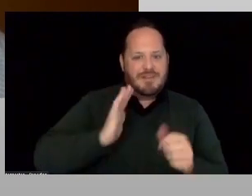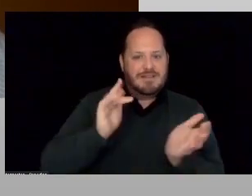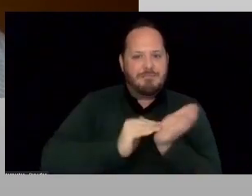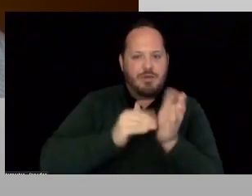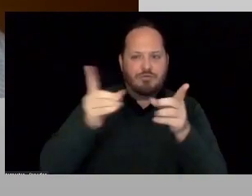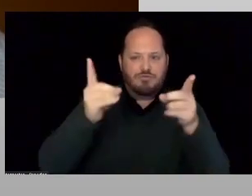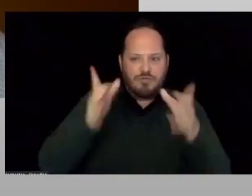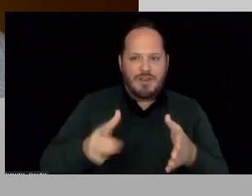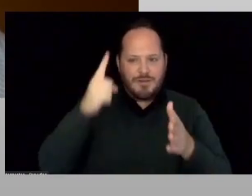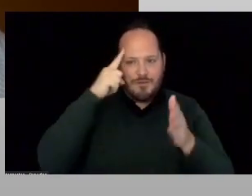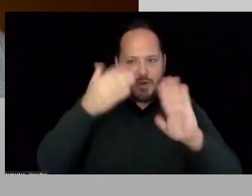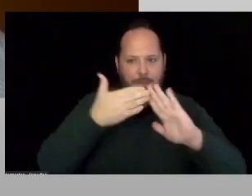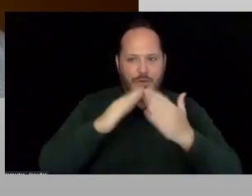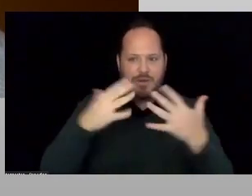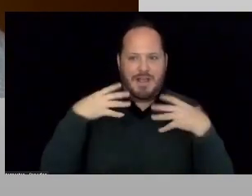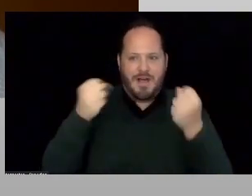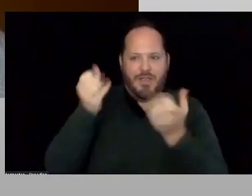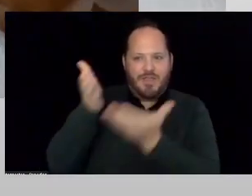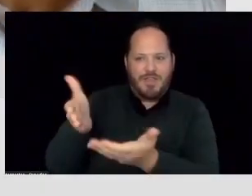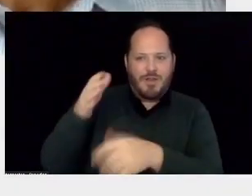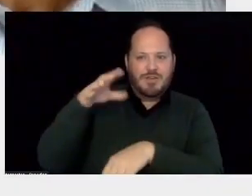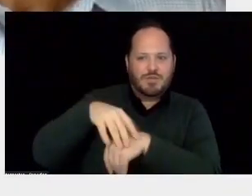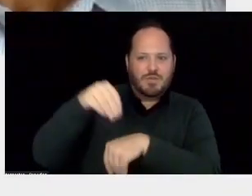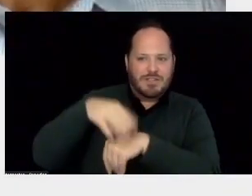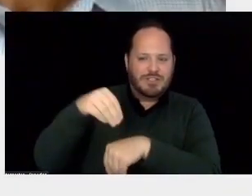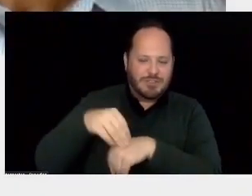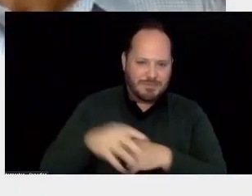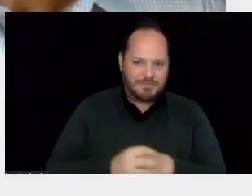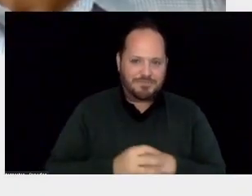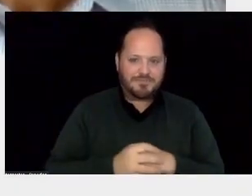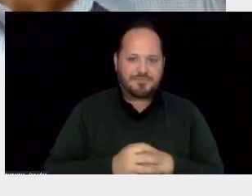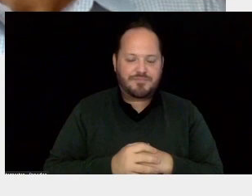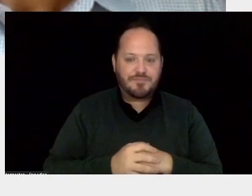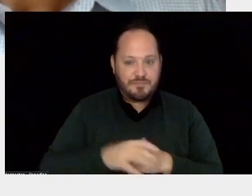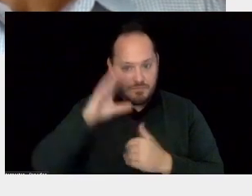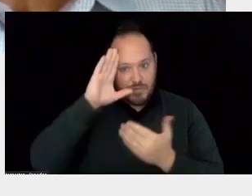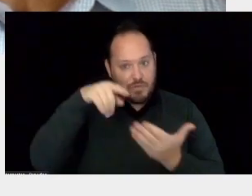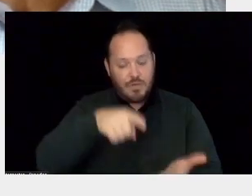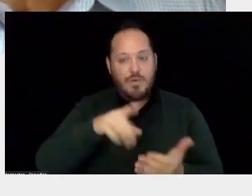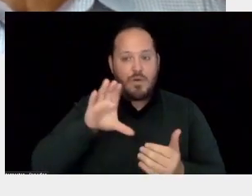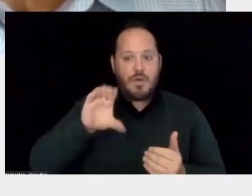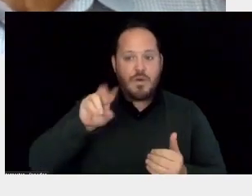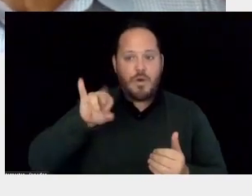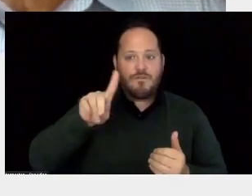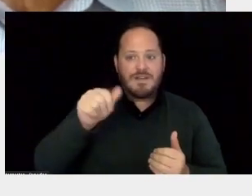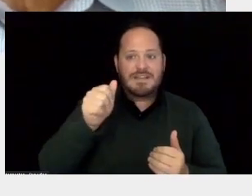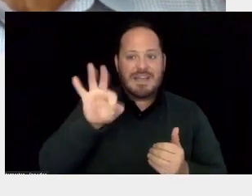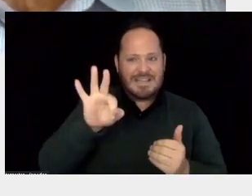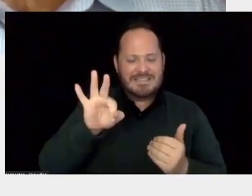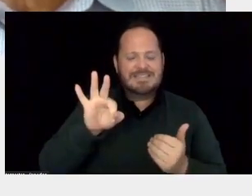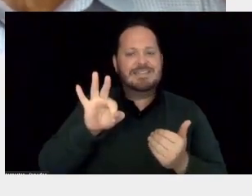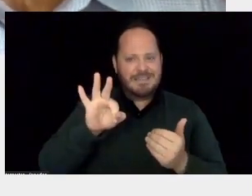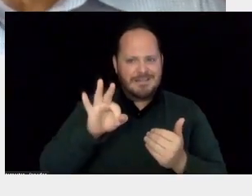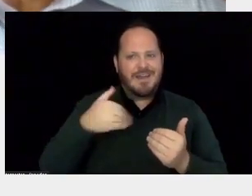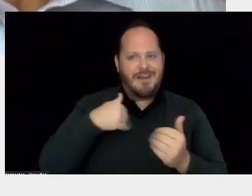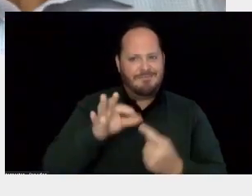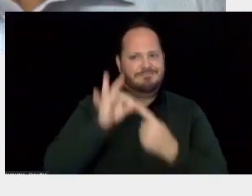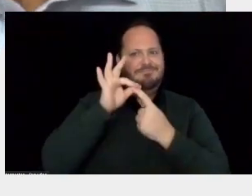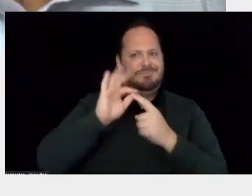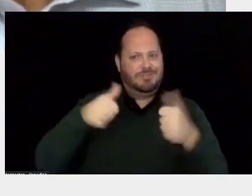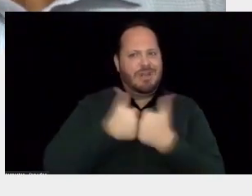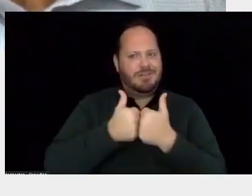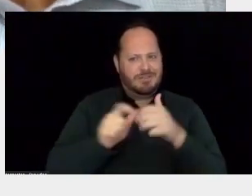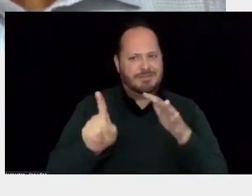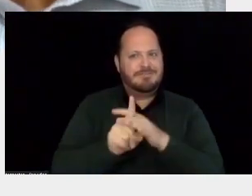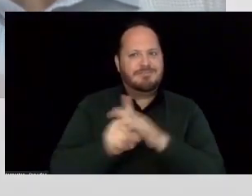Swedish. As you know, COVID-19 has presented unique challenges for caregivers during this time. Your job has always